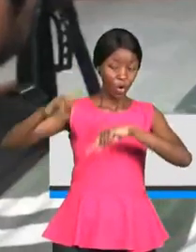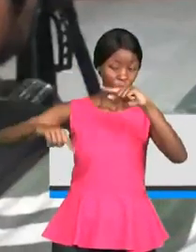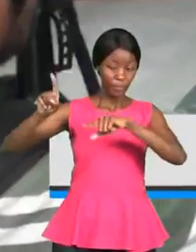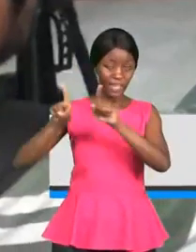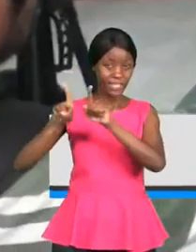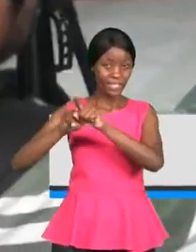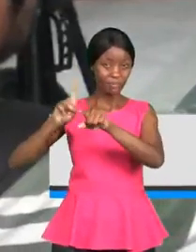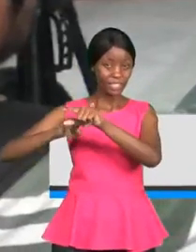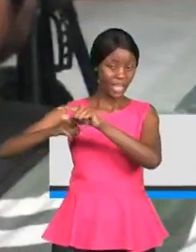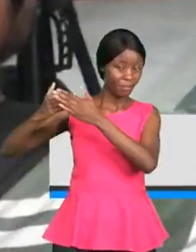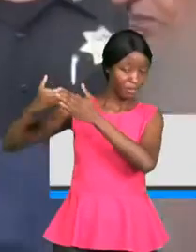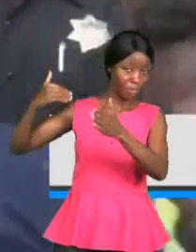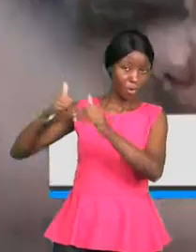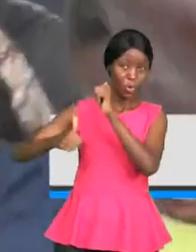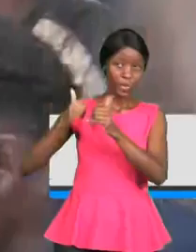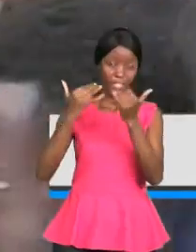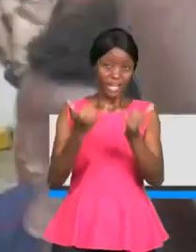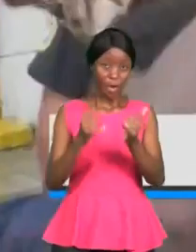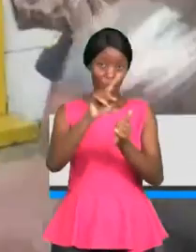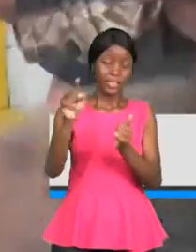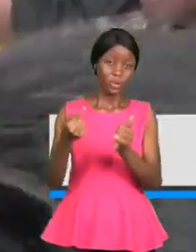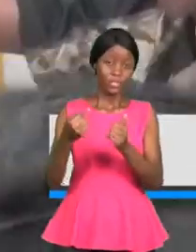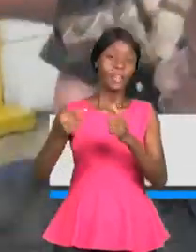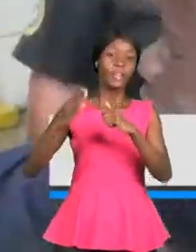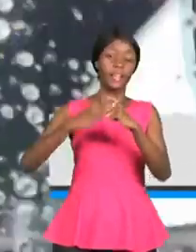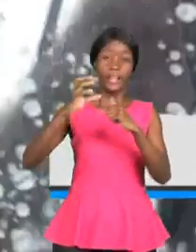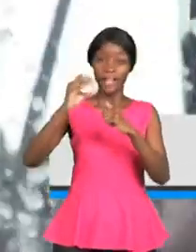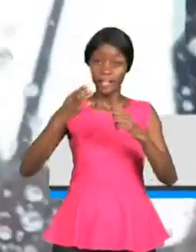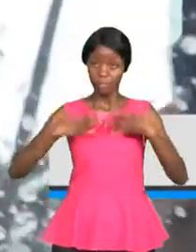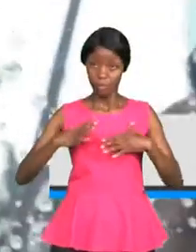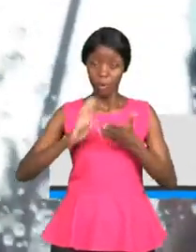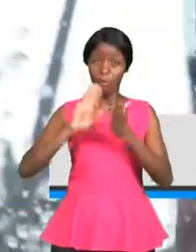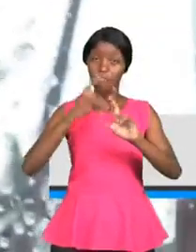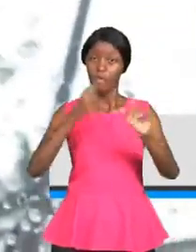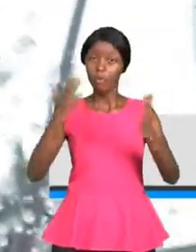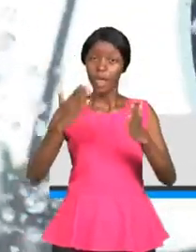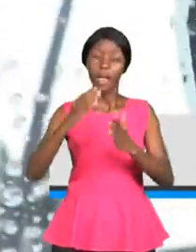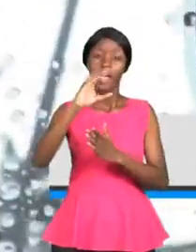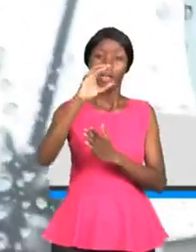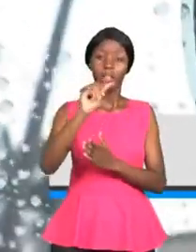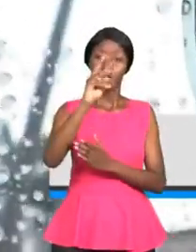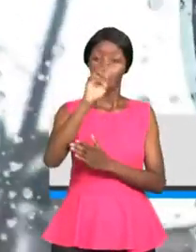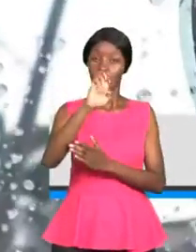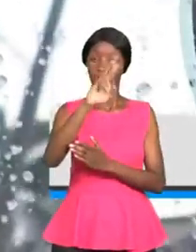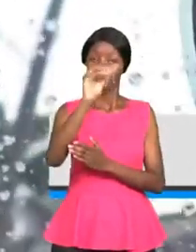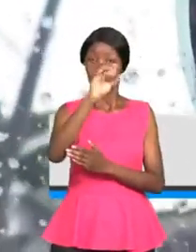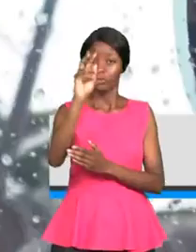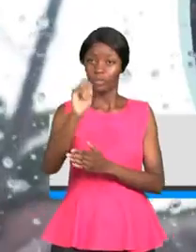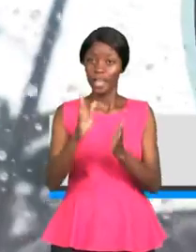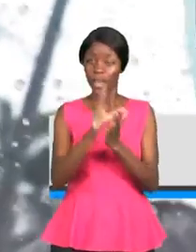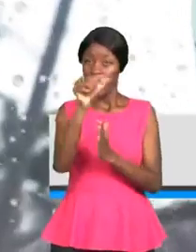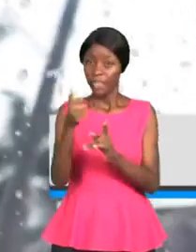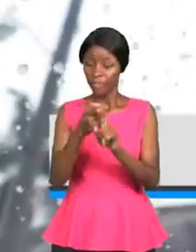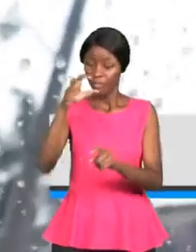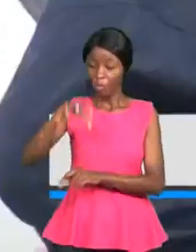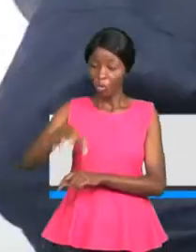period years ago, reaching about 1,900 people, mostly from Cameroon and the Democratic Republic of Congo,